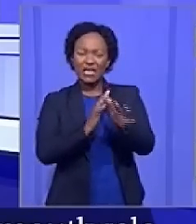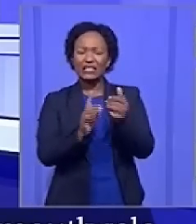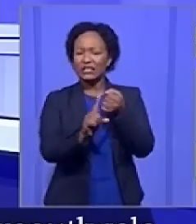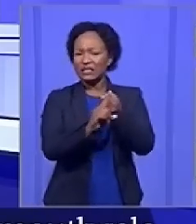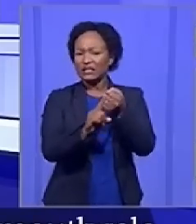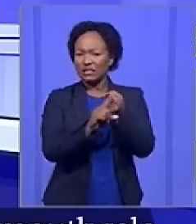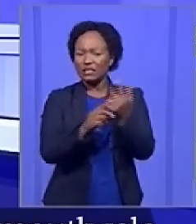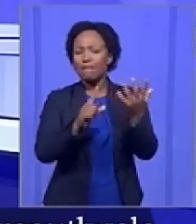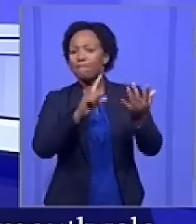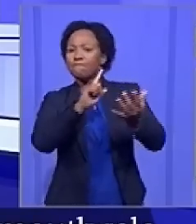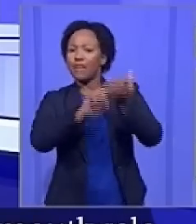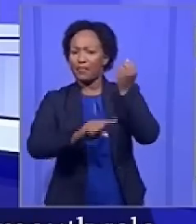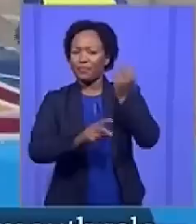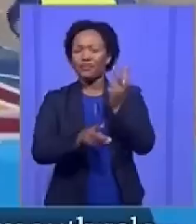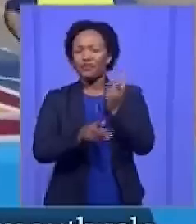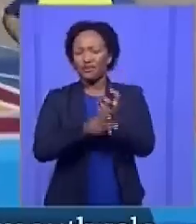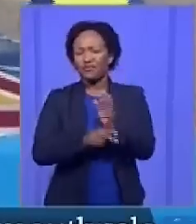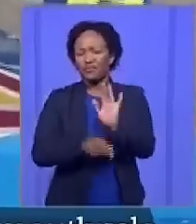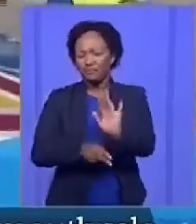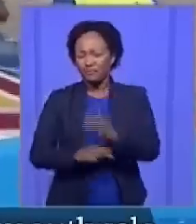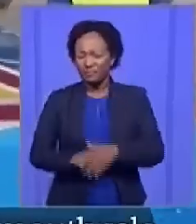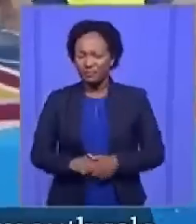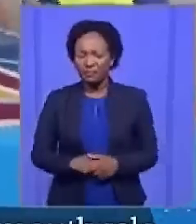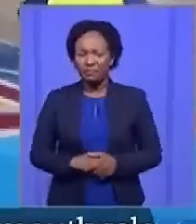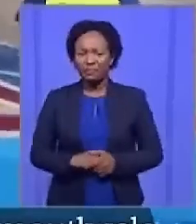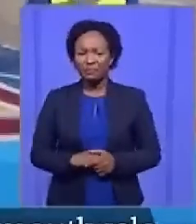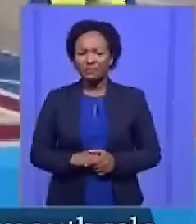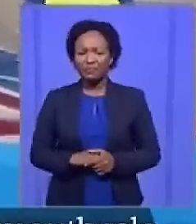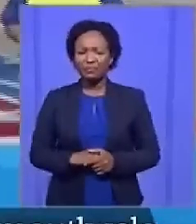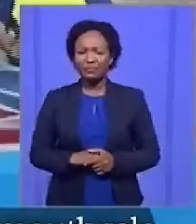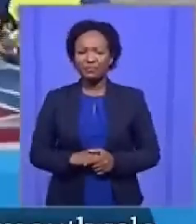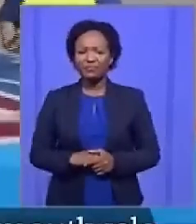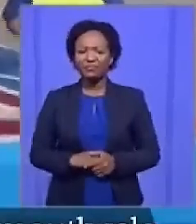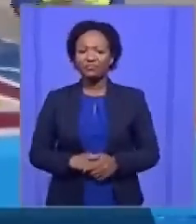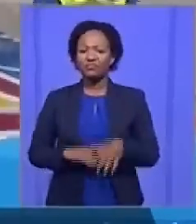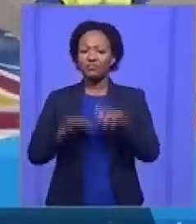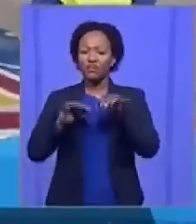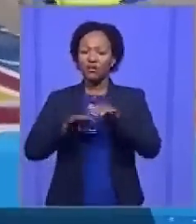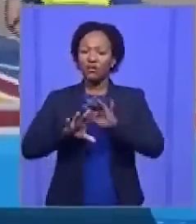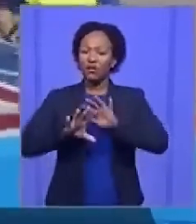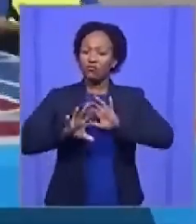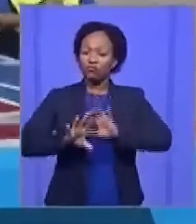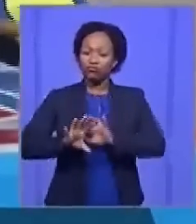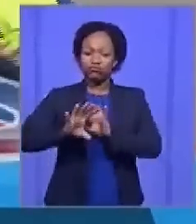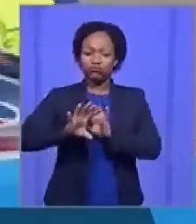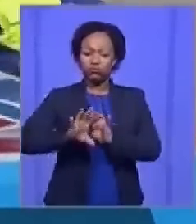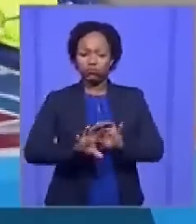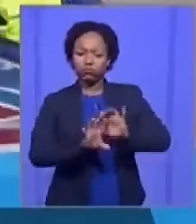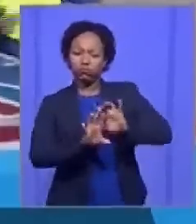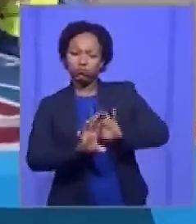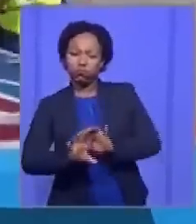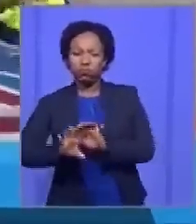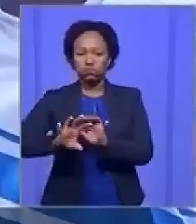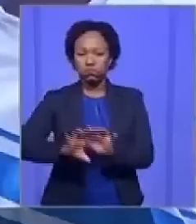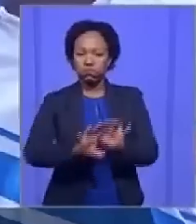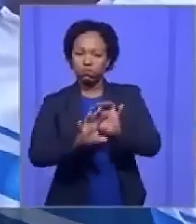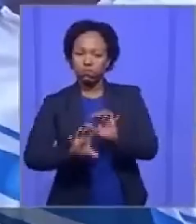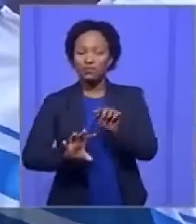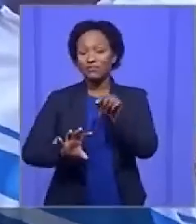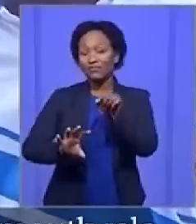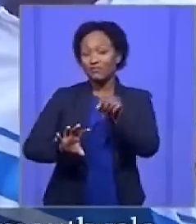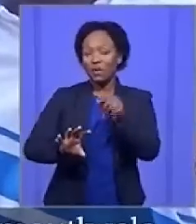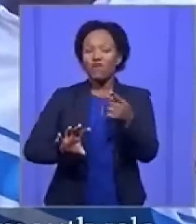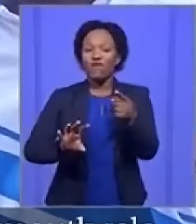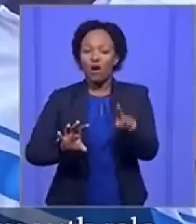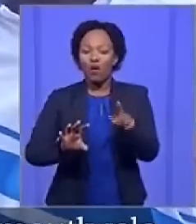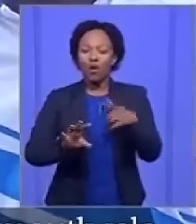thata. Mogwanto kgatlhanong le bonwenwe le tsietso Moeteledipele